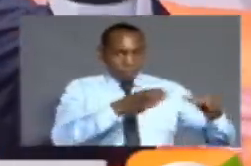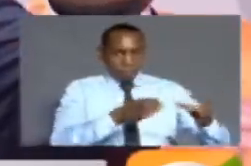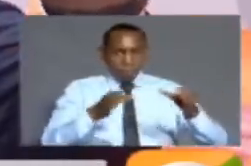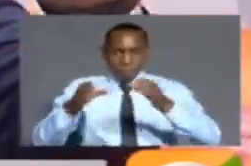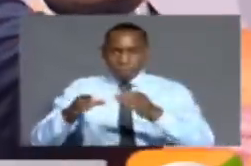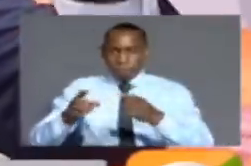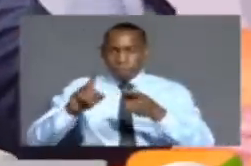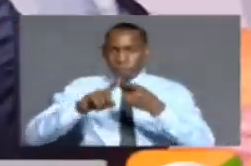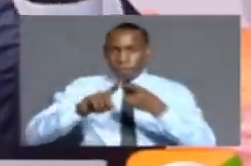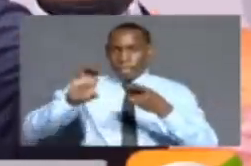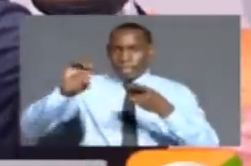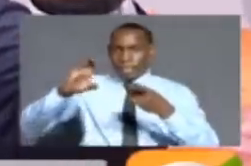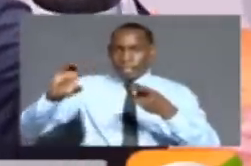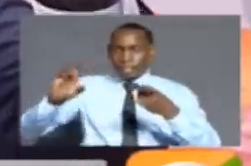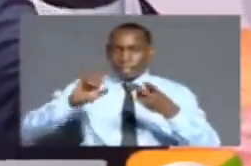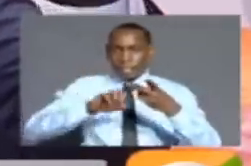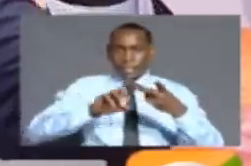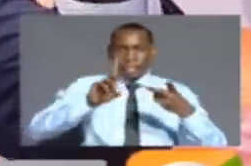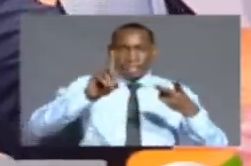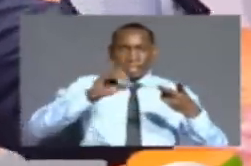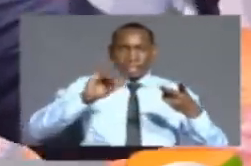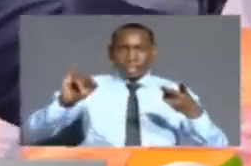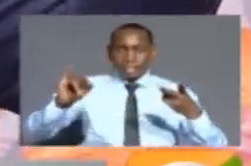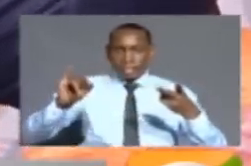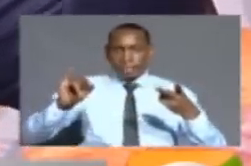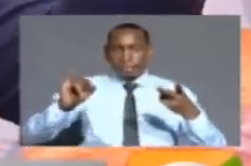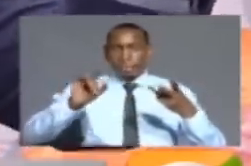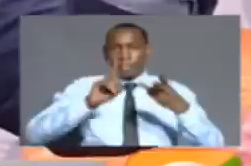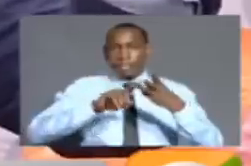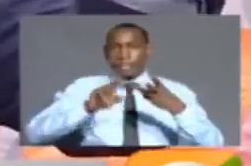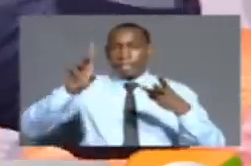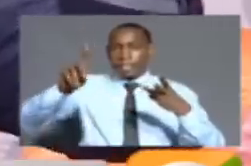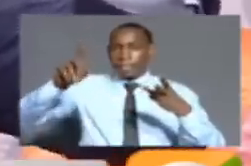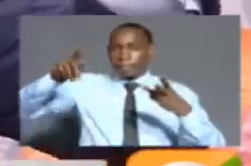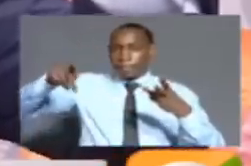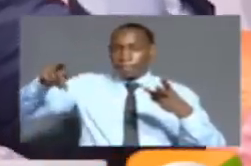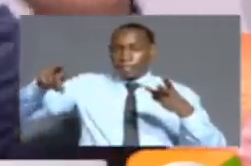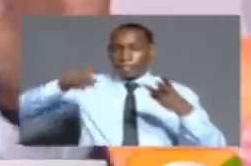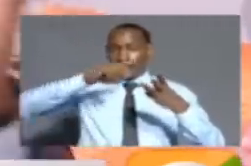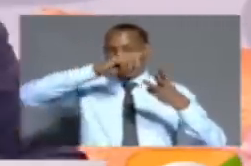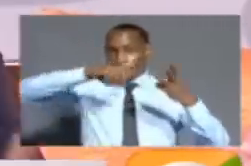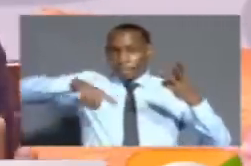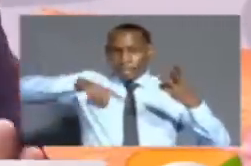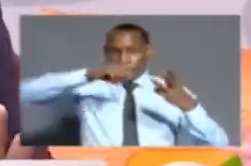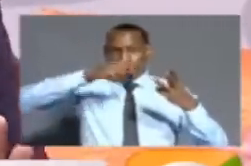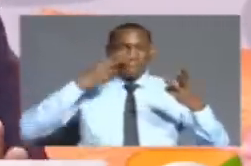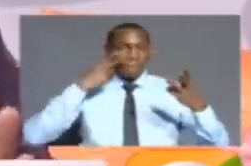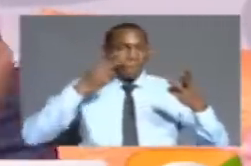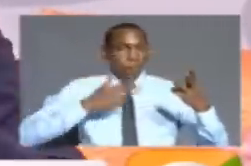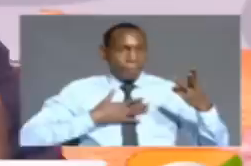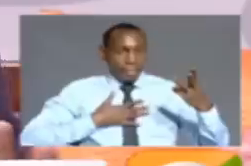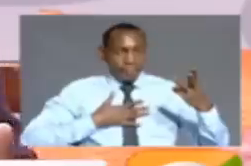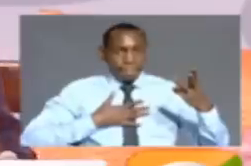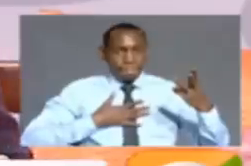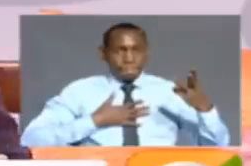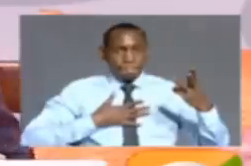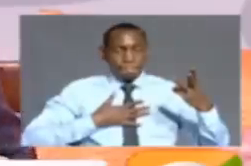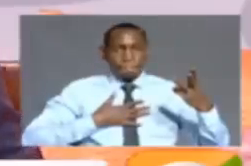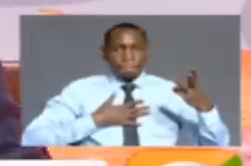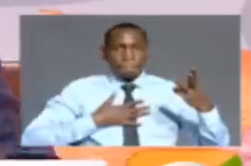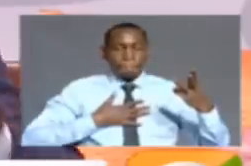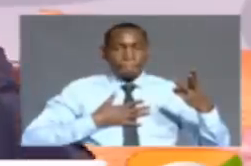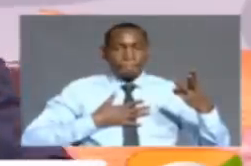ESCC, and DCI, and DPP. Let me tell you, in my view, and let's I stand corrected on